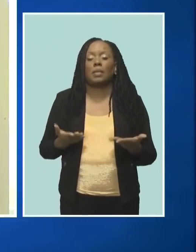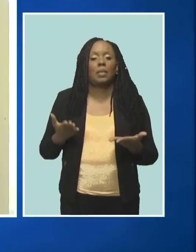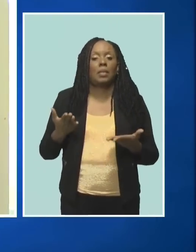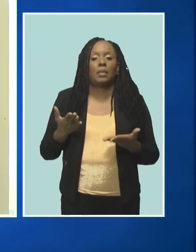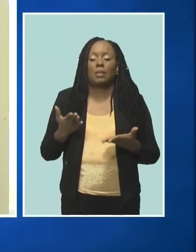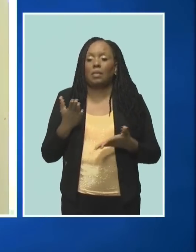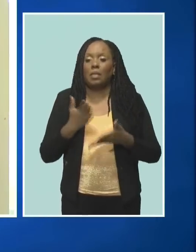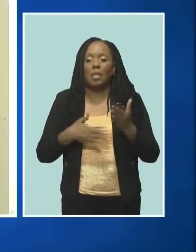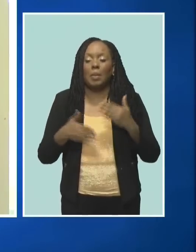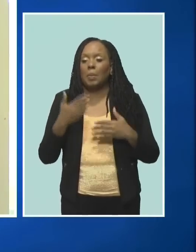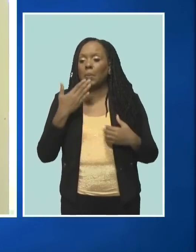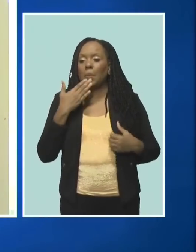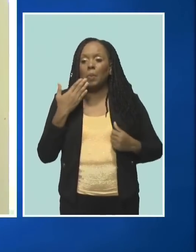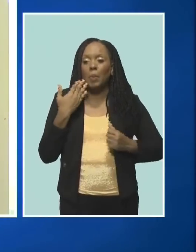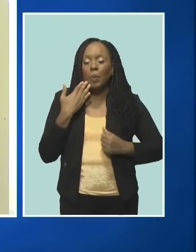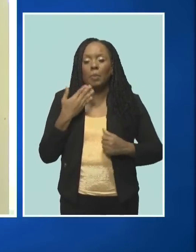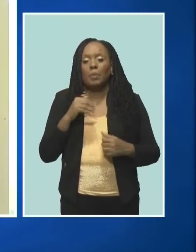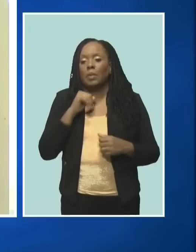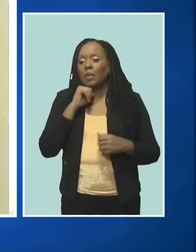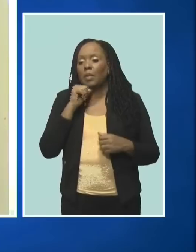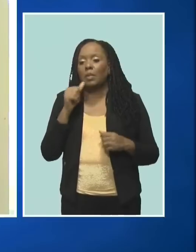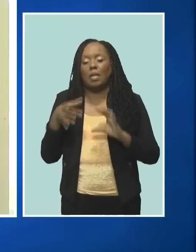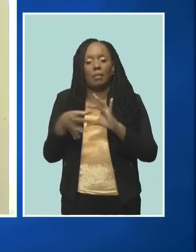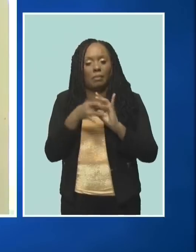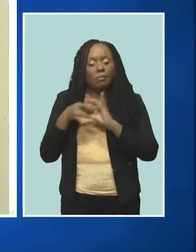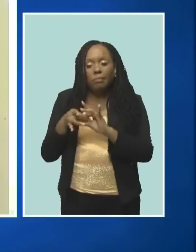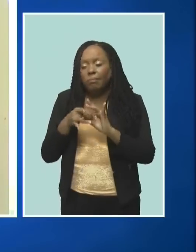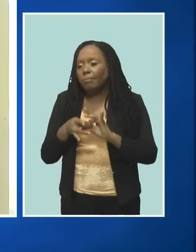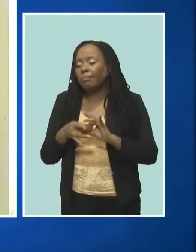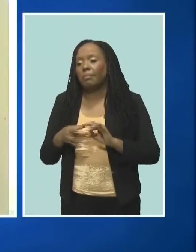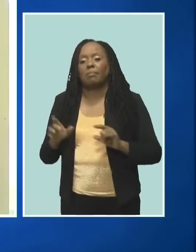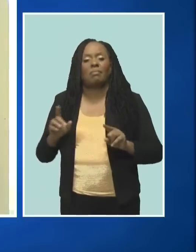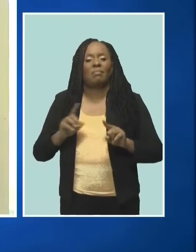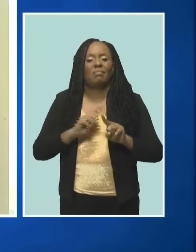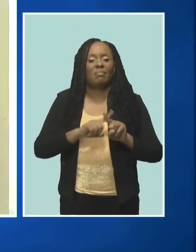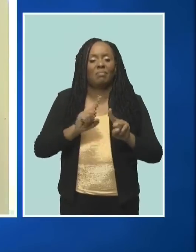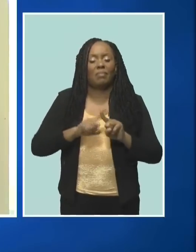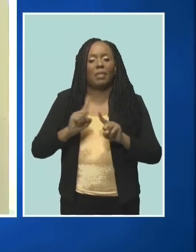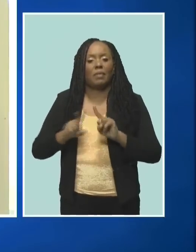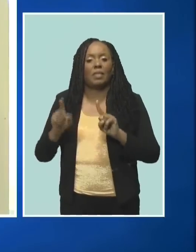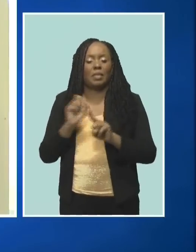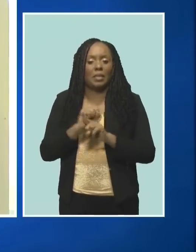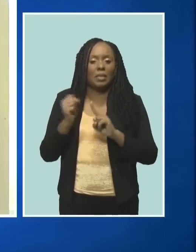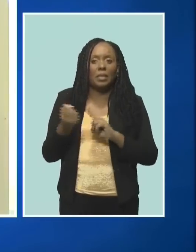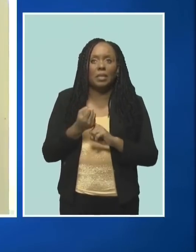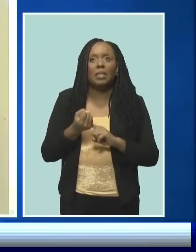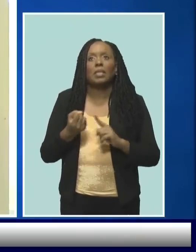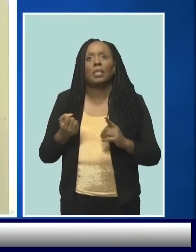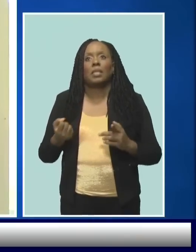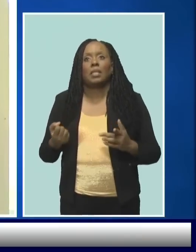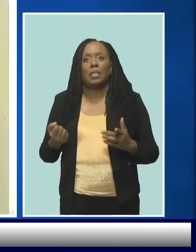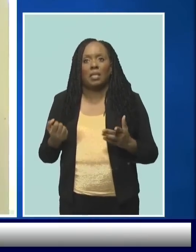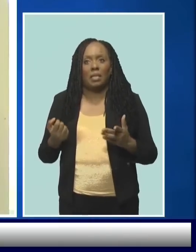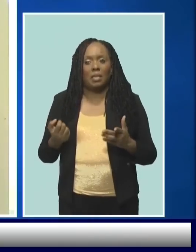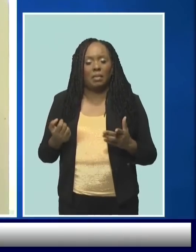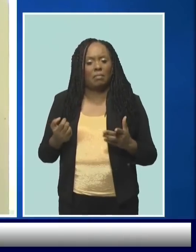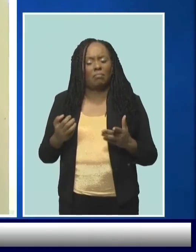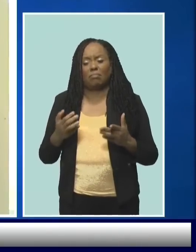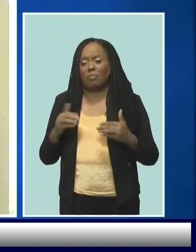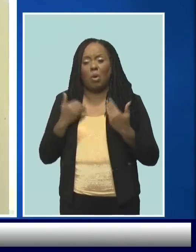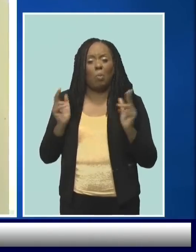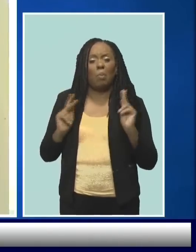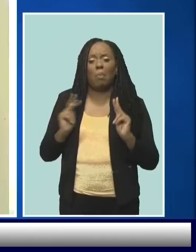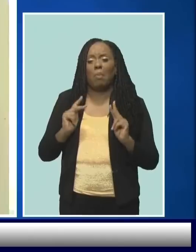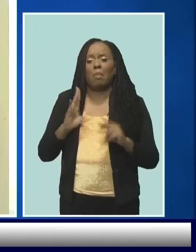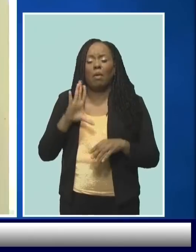homes. Sometimes it came from different circumstances. It slipped through the cracks, and then that void was filled up with bad company. But